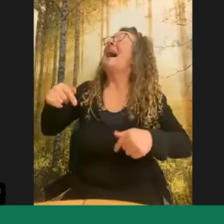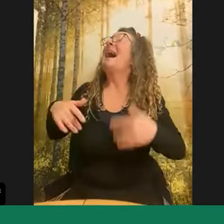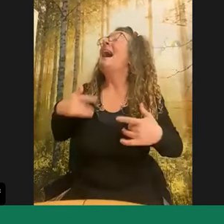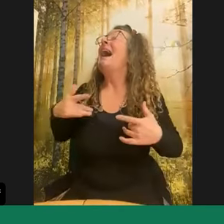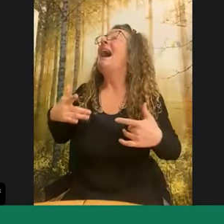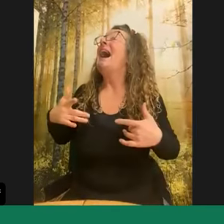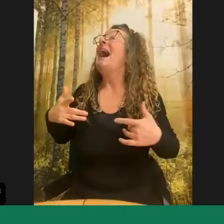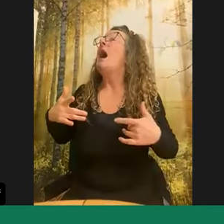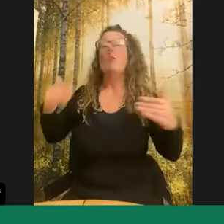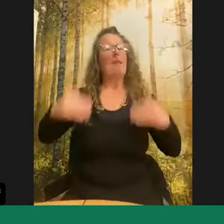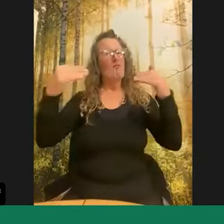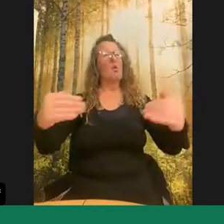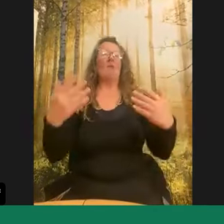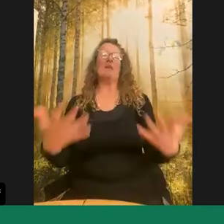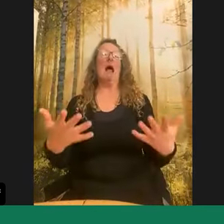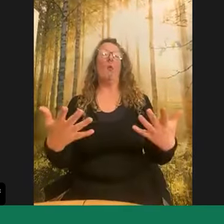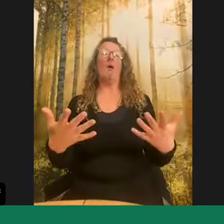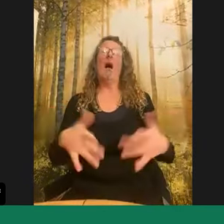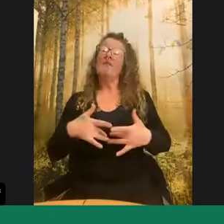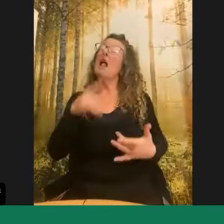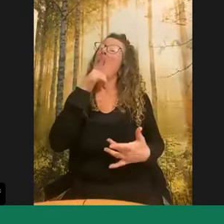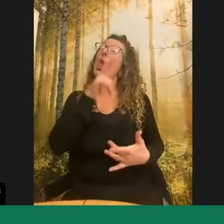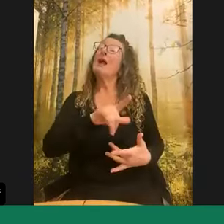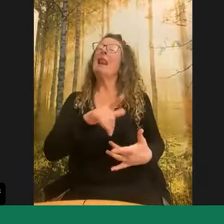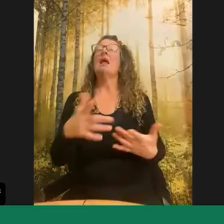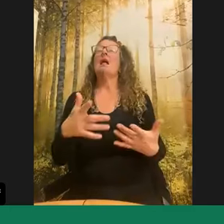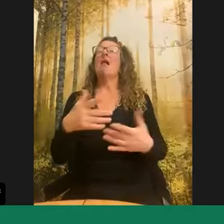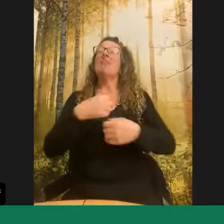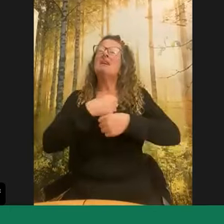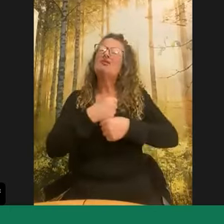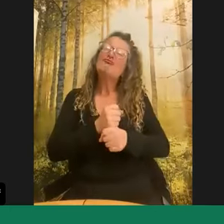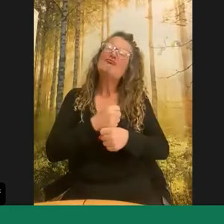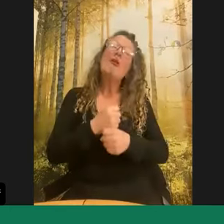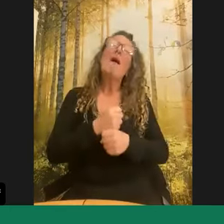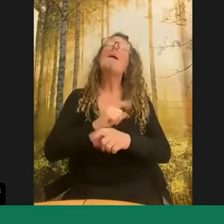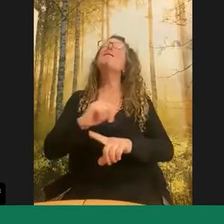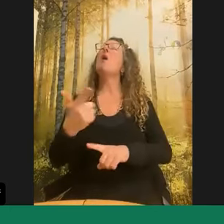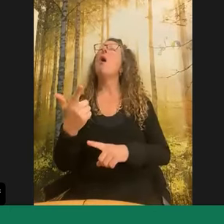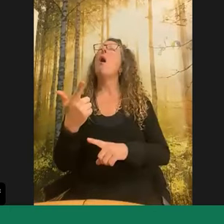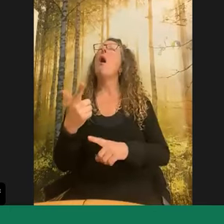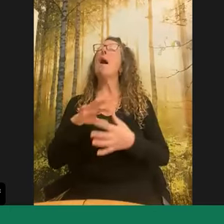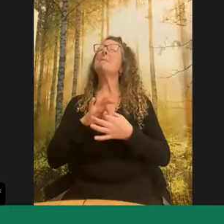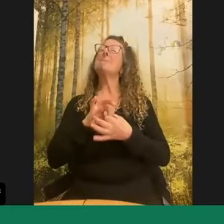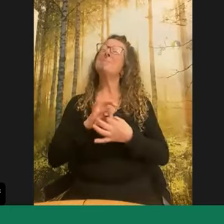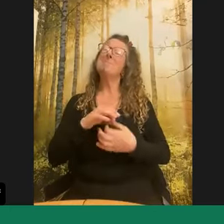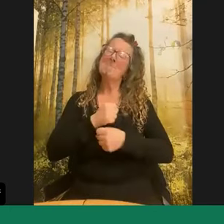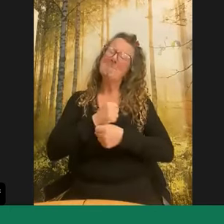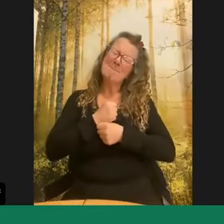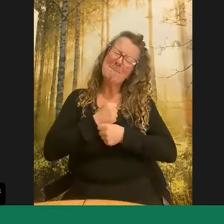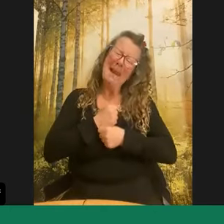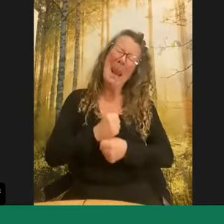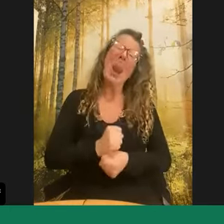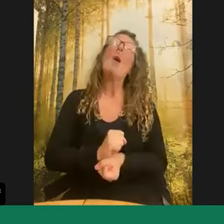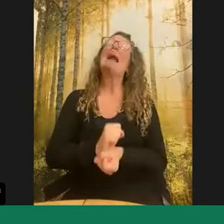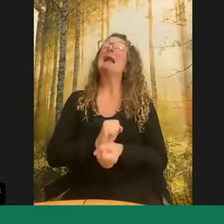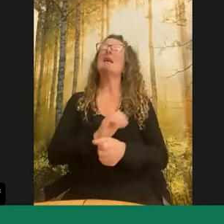into a space where the struggle for belonging is not so profound as it was for them, you know. So I think